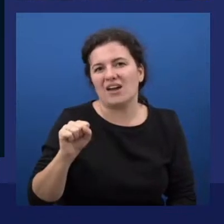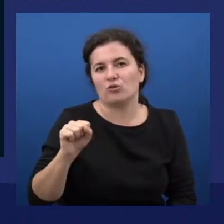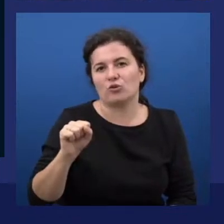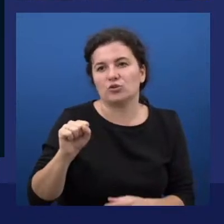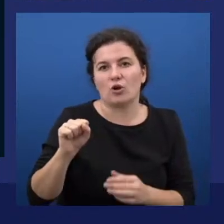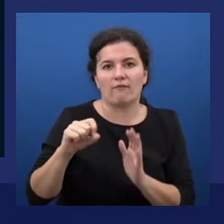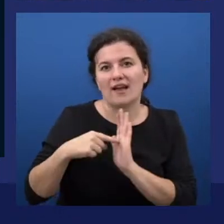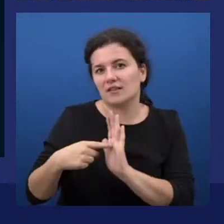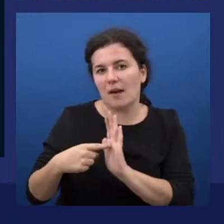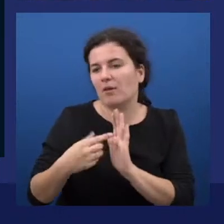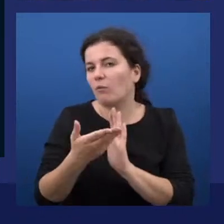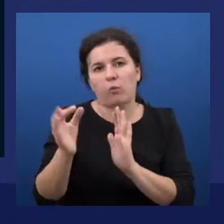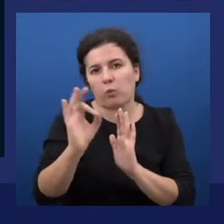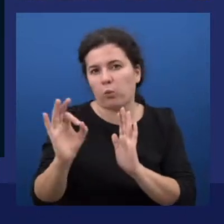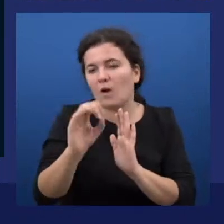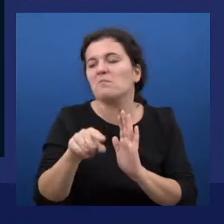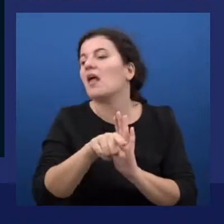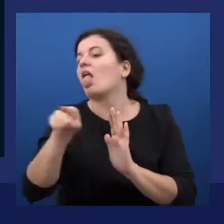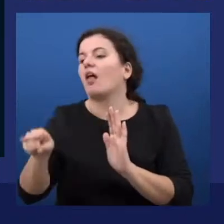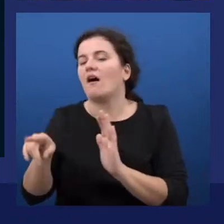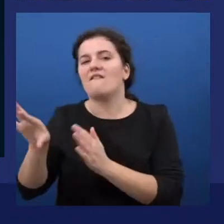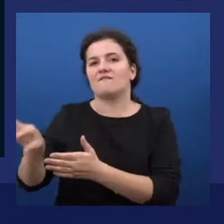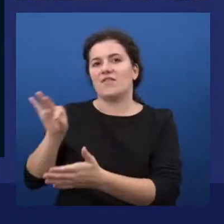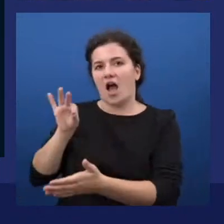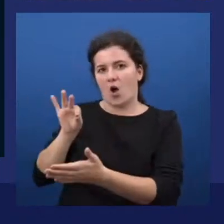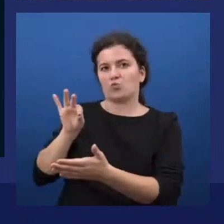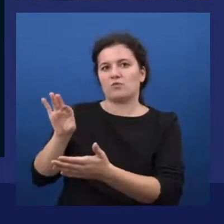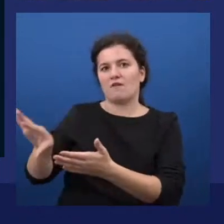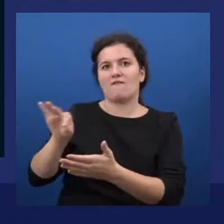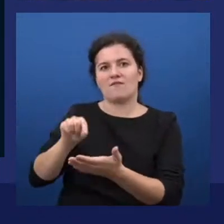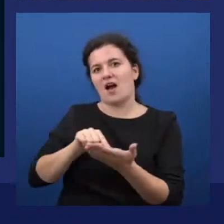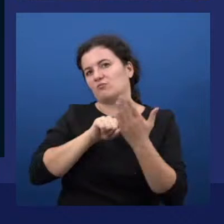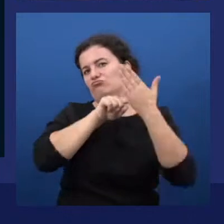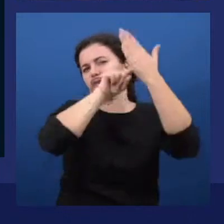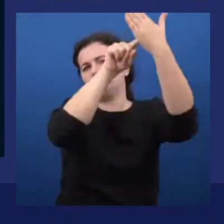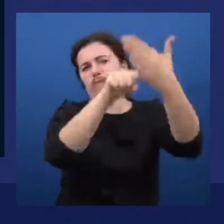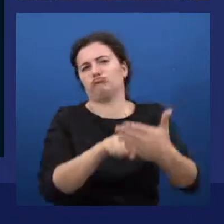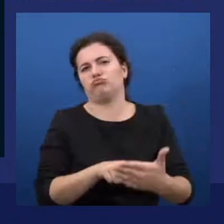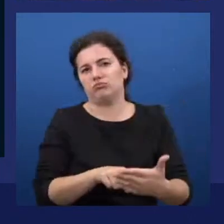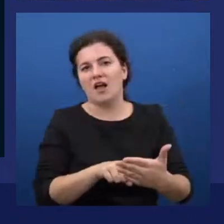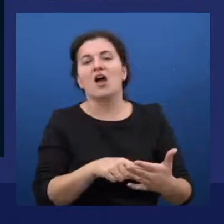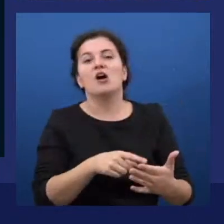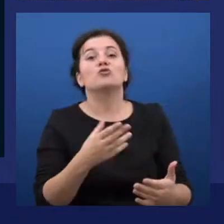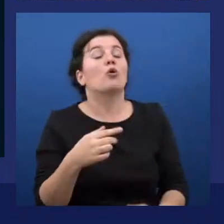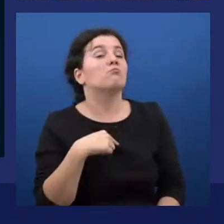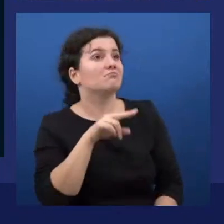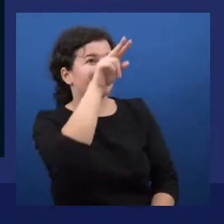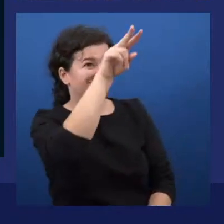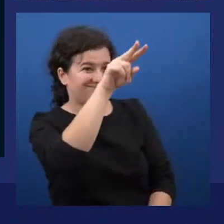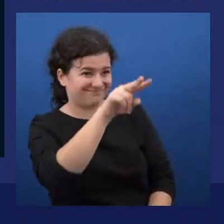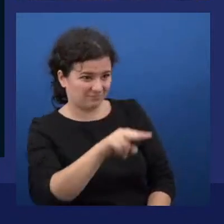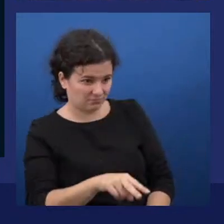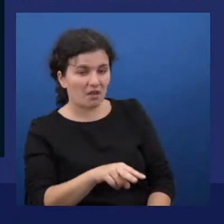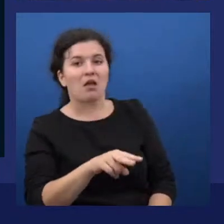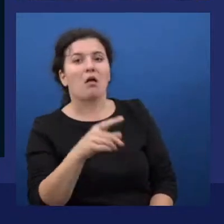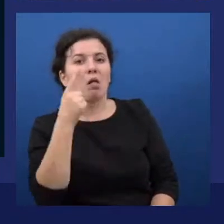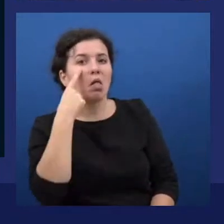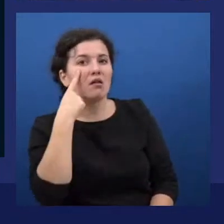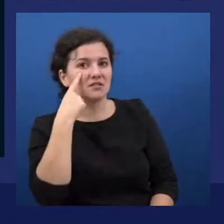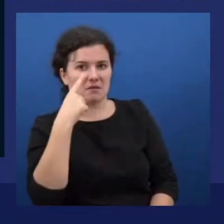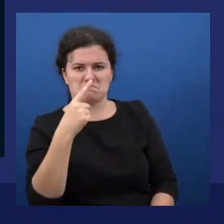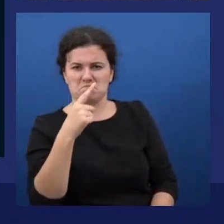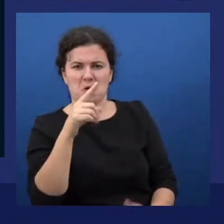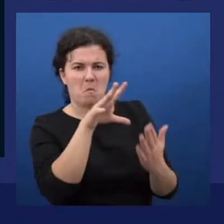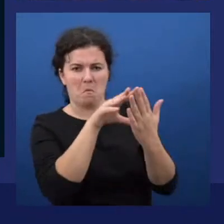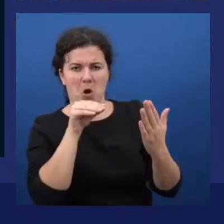it's one of good places for test data if you want to check the models, or you